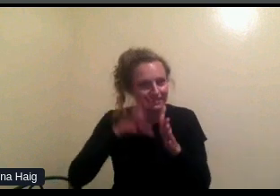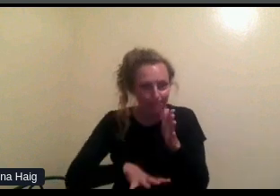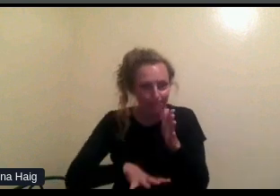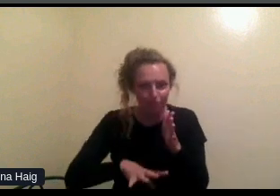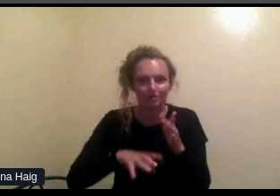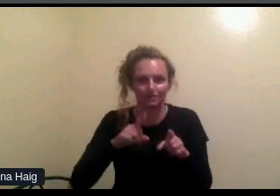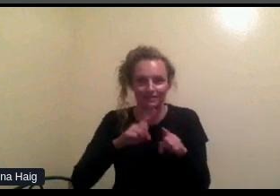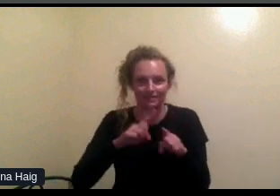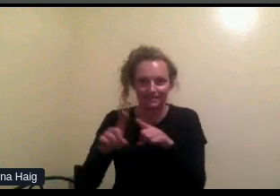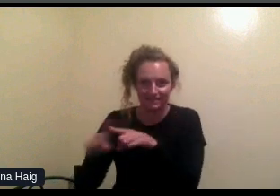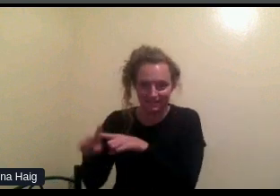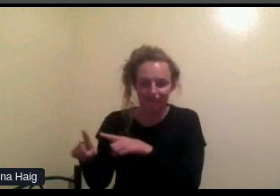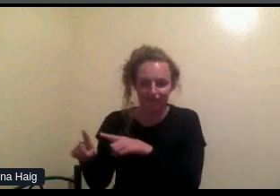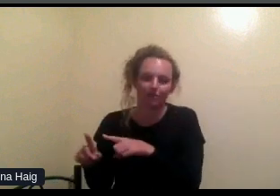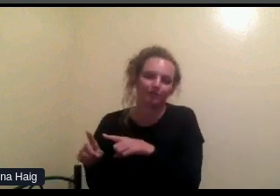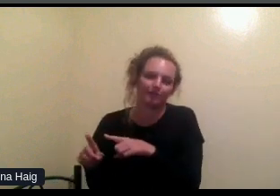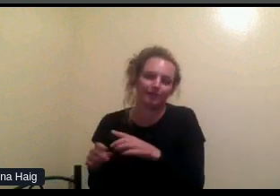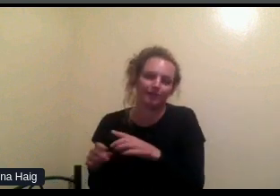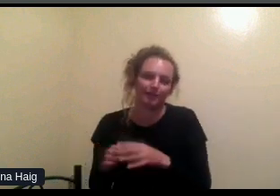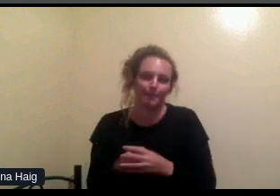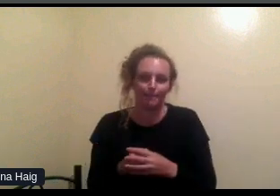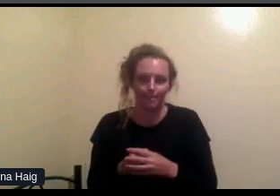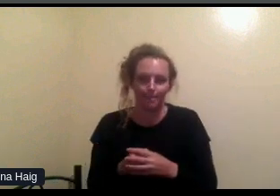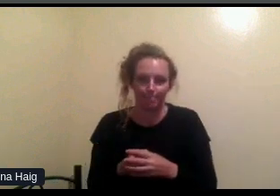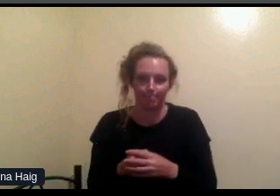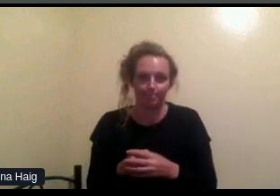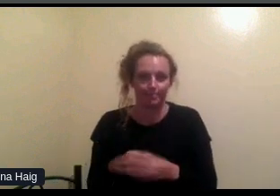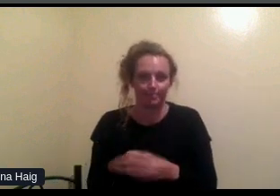different sectors, and because technology